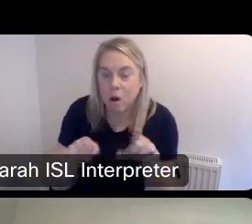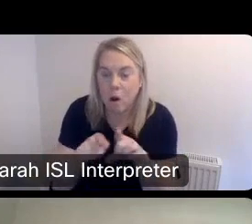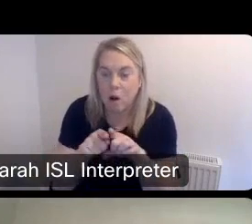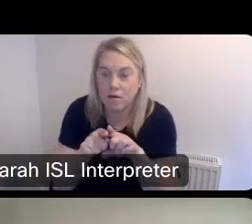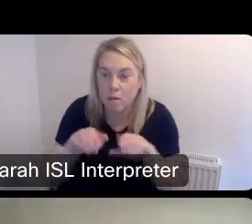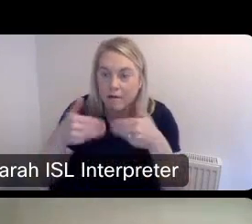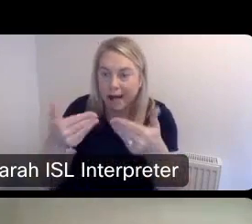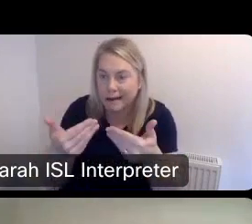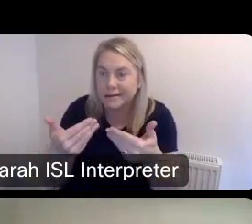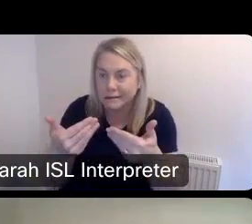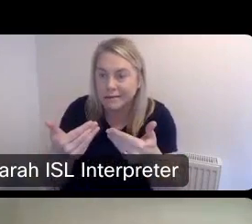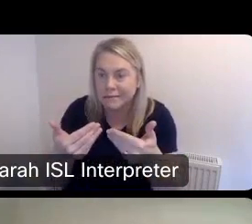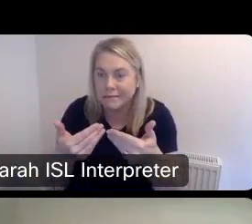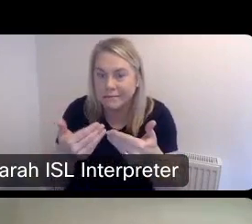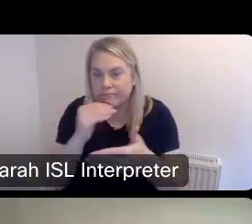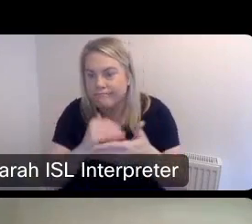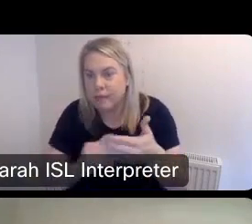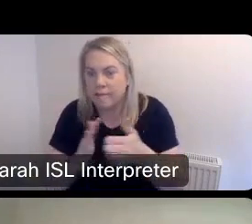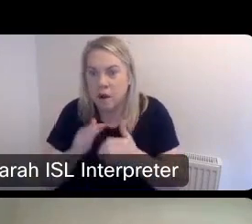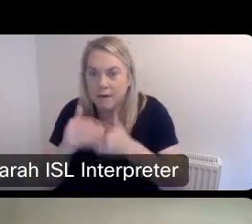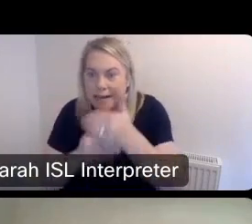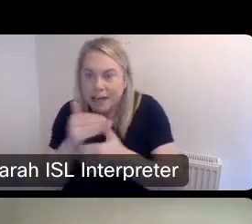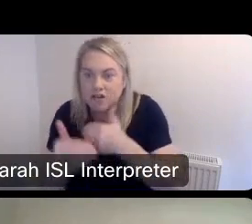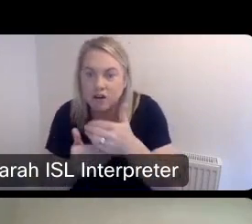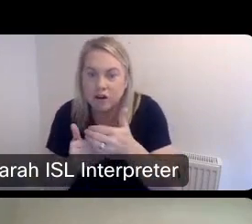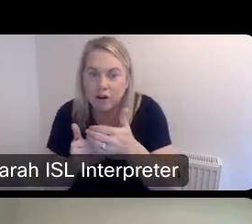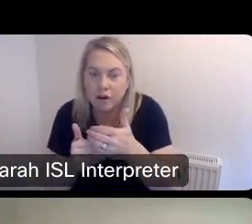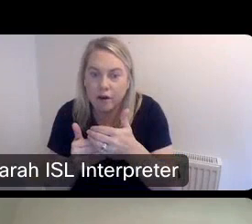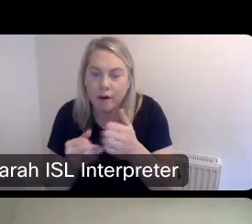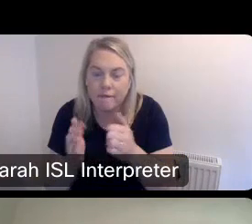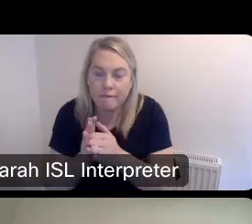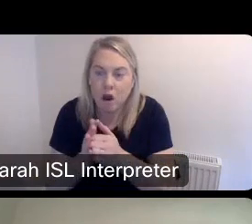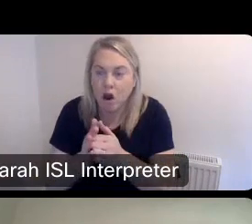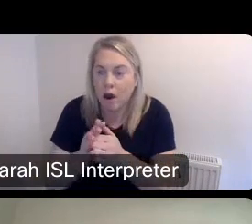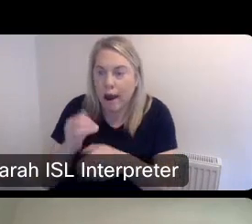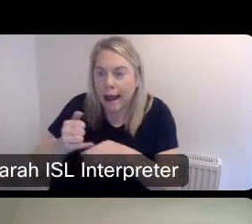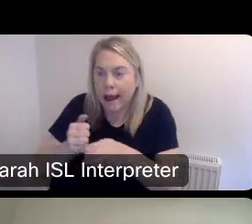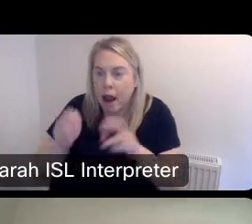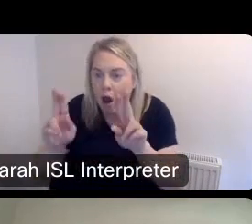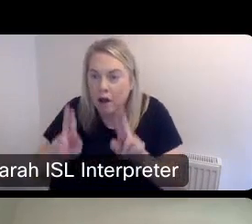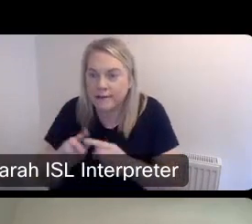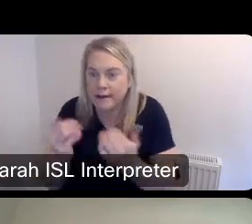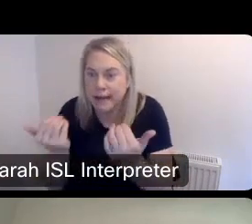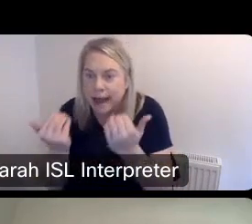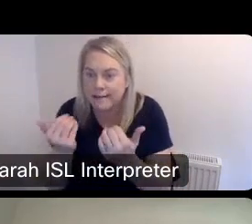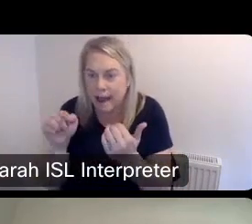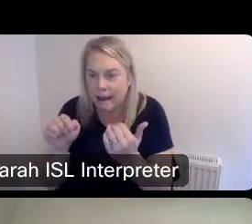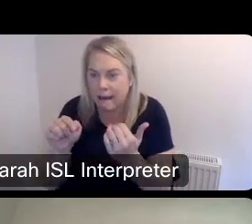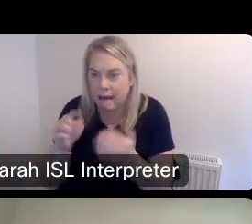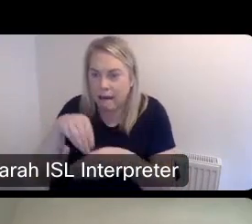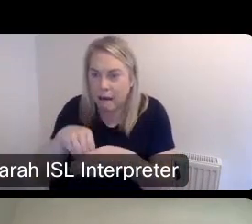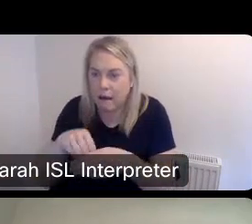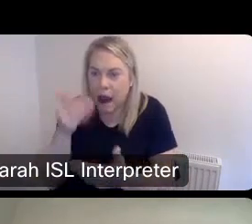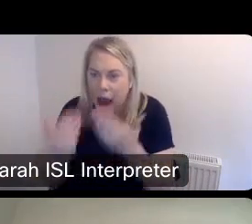provisions for procedures in respect of clinical audit, in particular the data and how that data collated